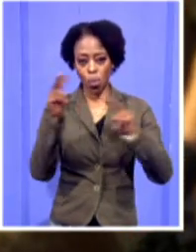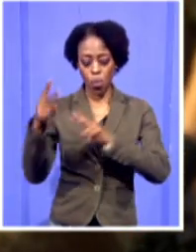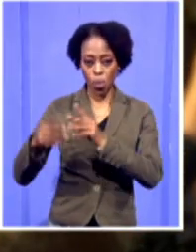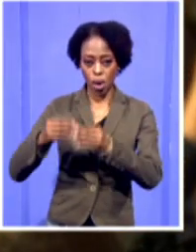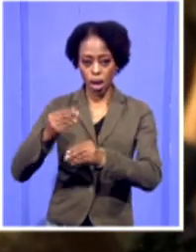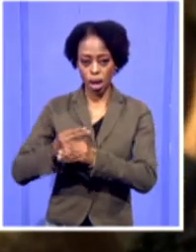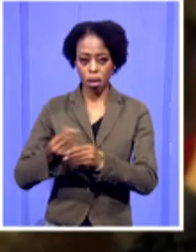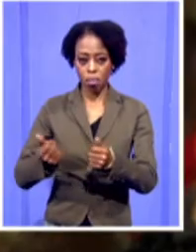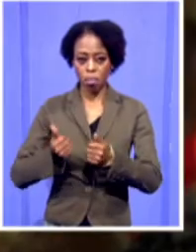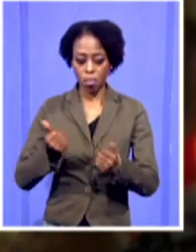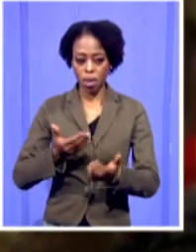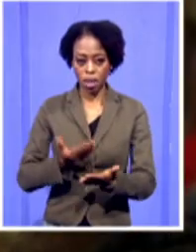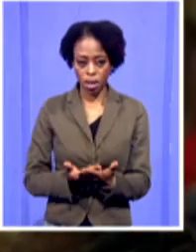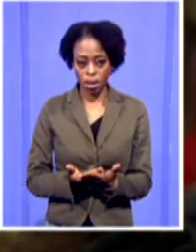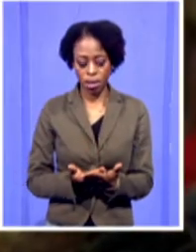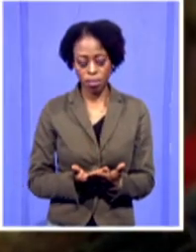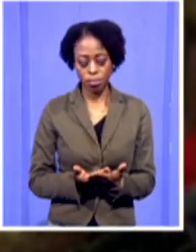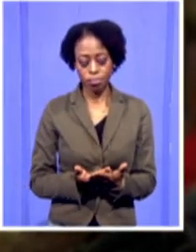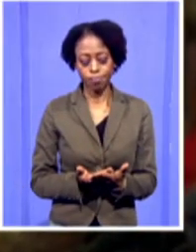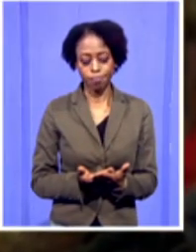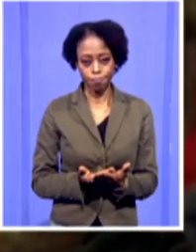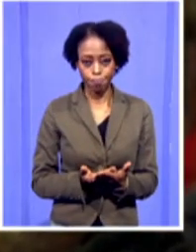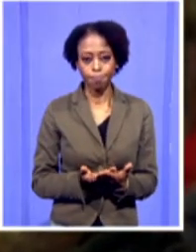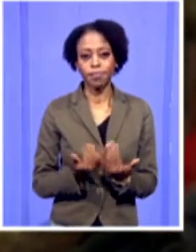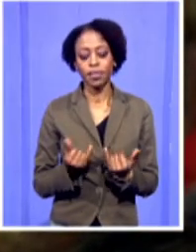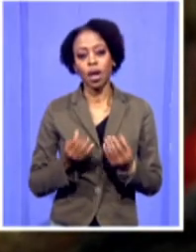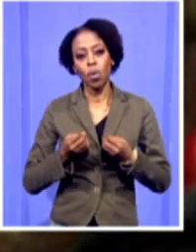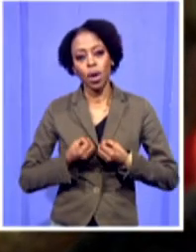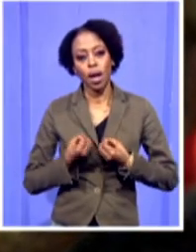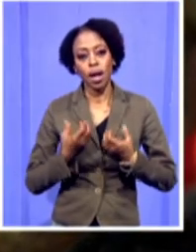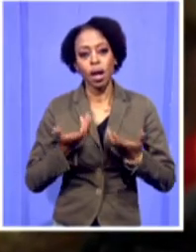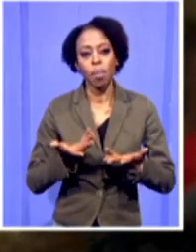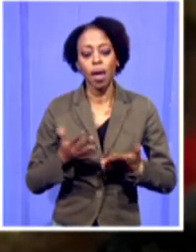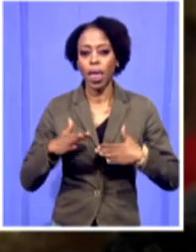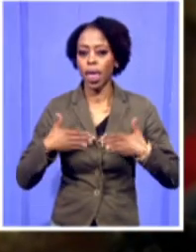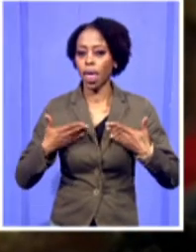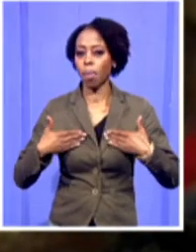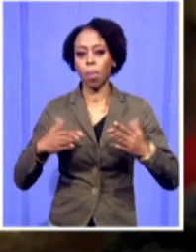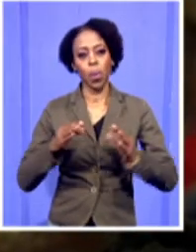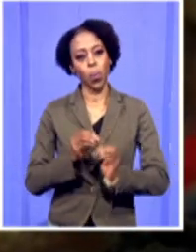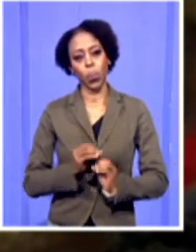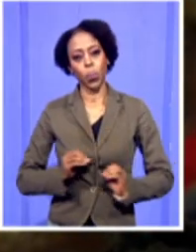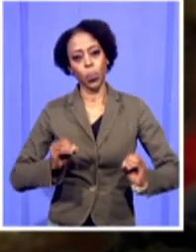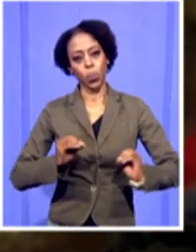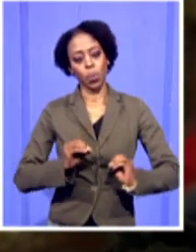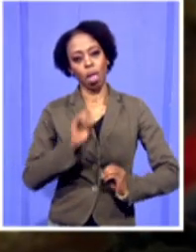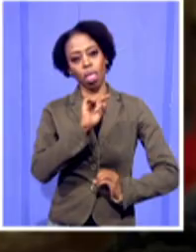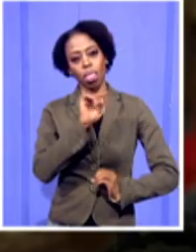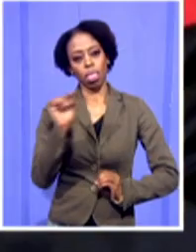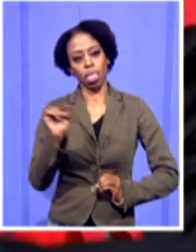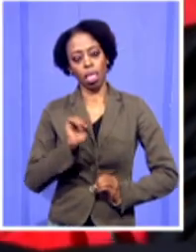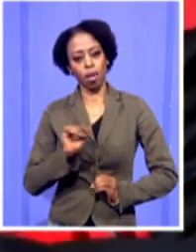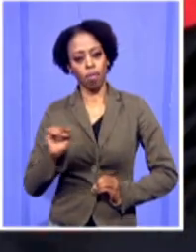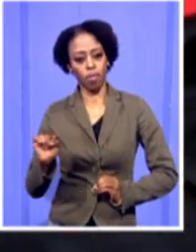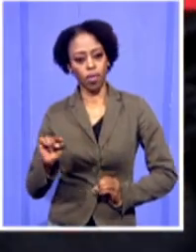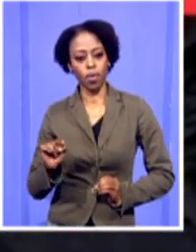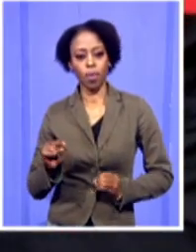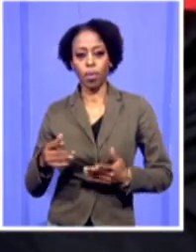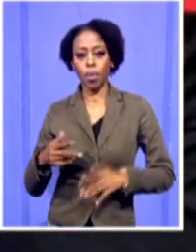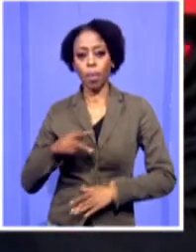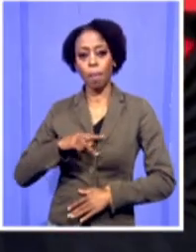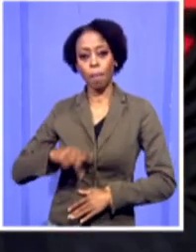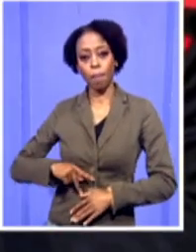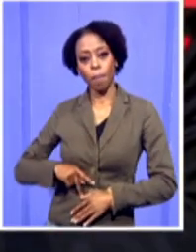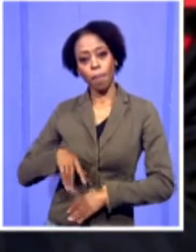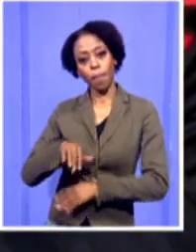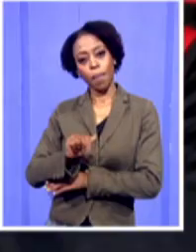matter, and we expressed our displeasure about it. And therefore, let the president of the